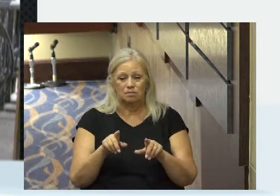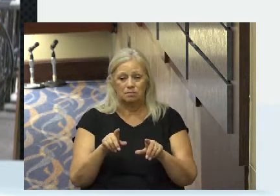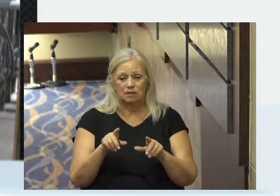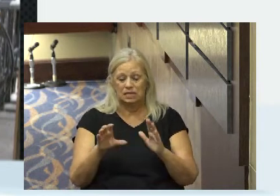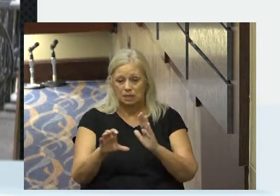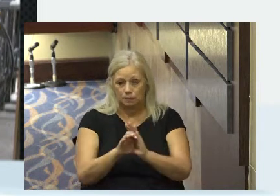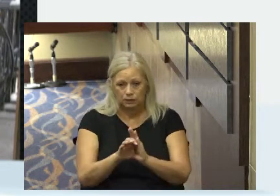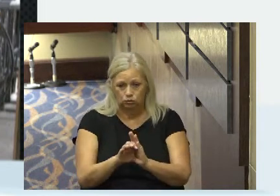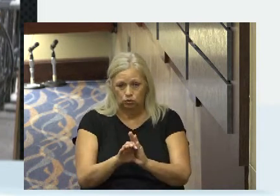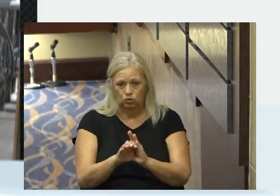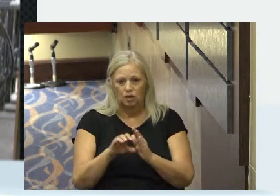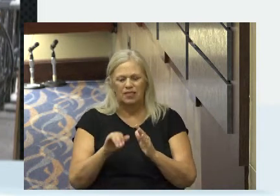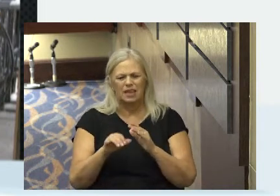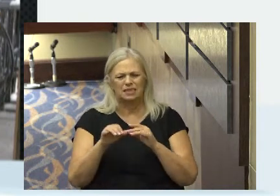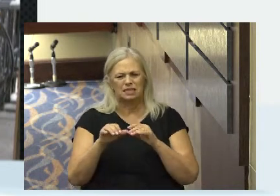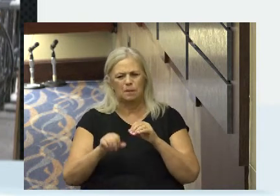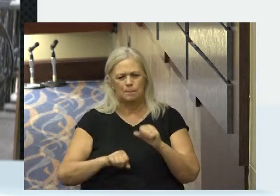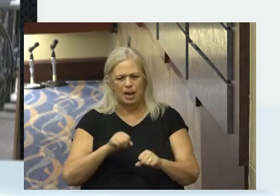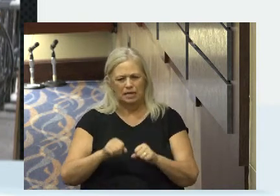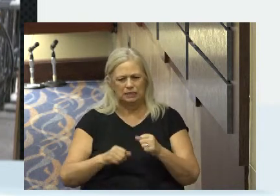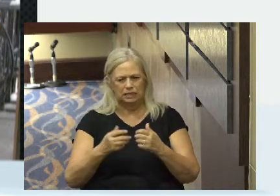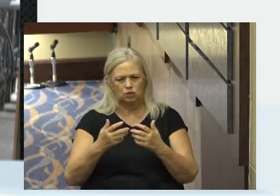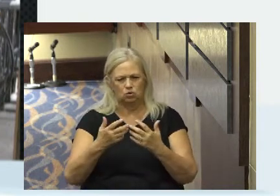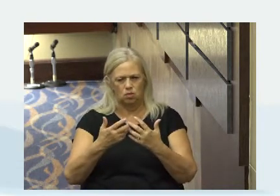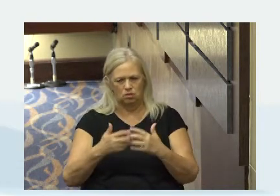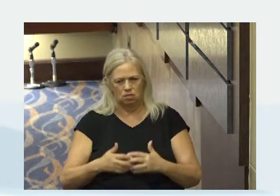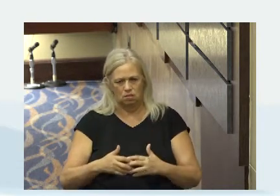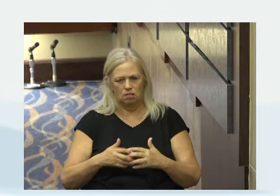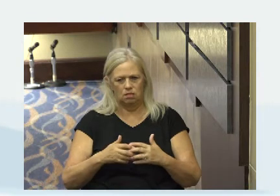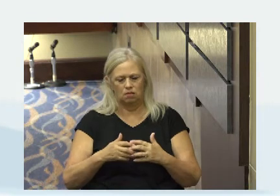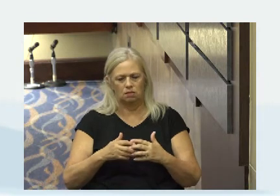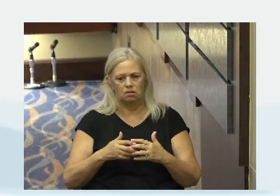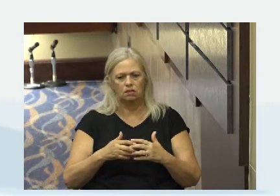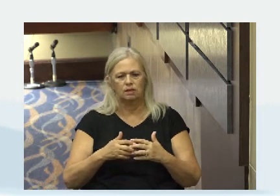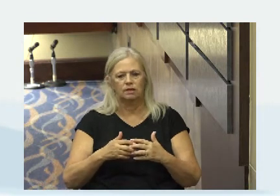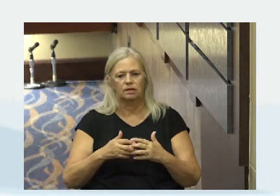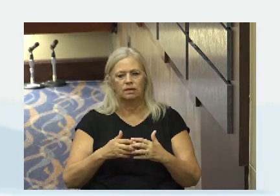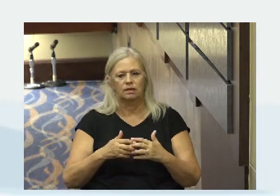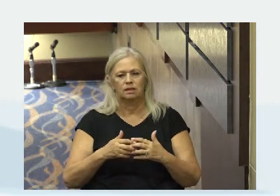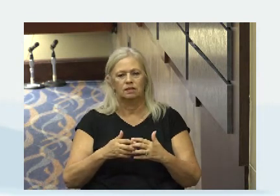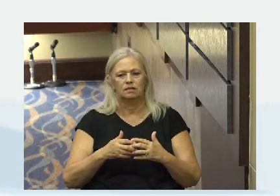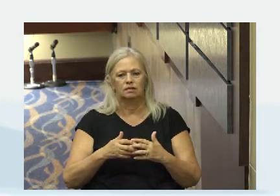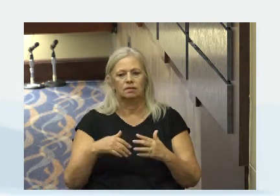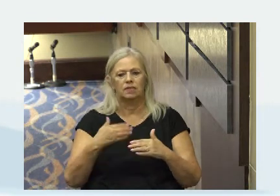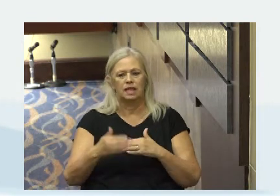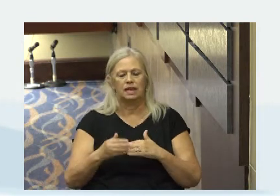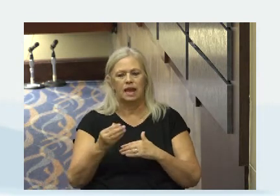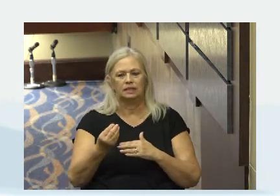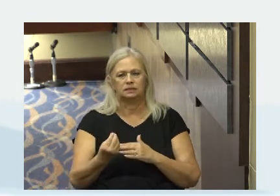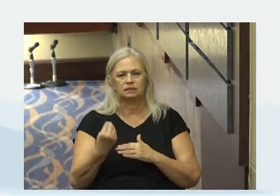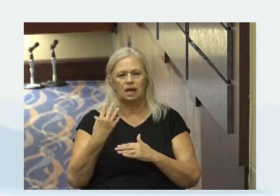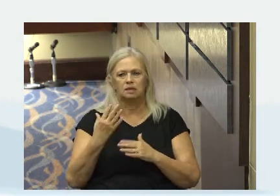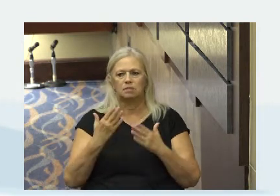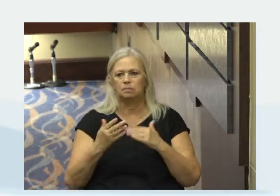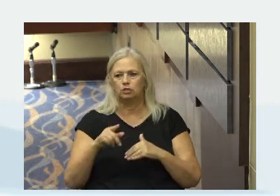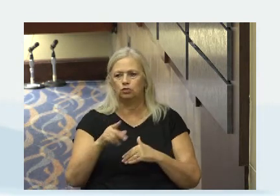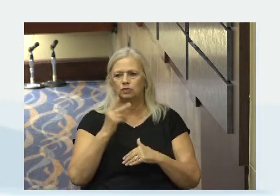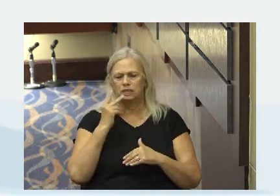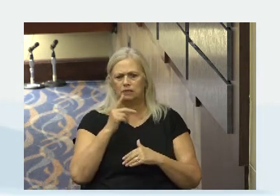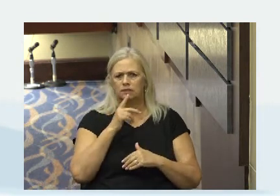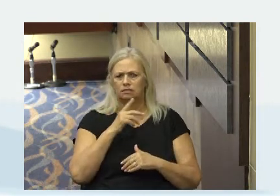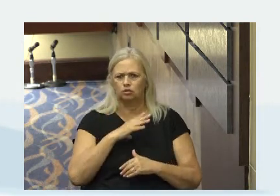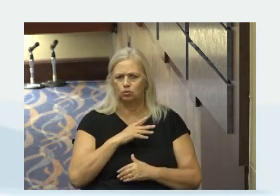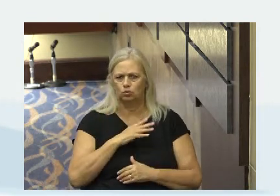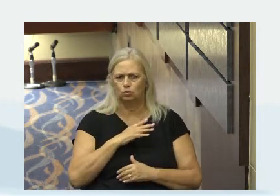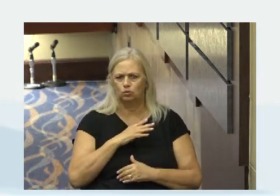actually bicycle gears. And the next slide will show you what it looks like there. Some of you may have been there. It's a really cool effect,